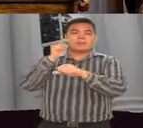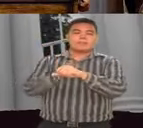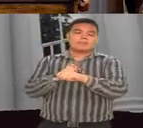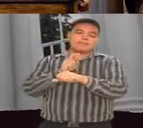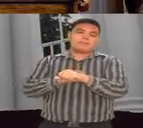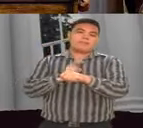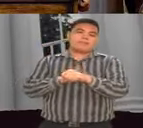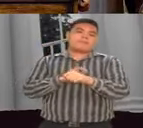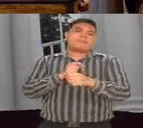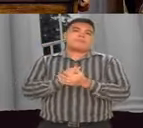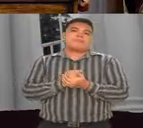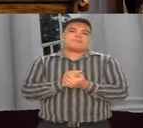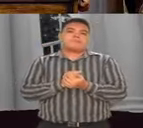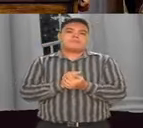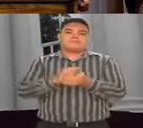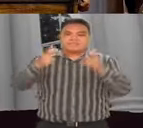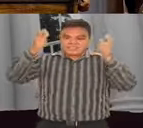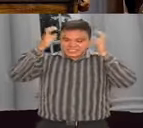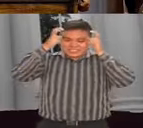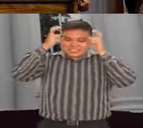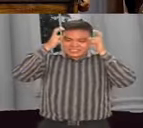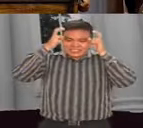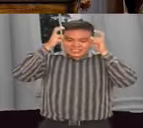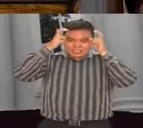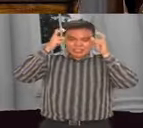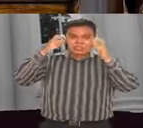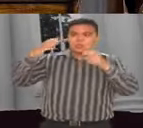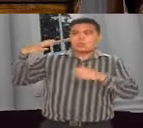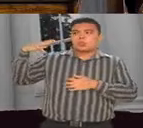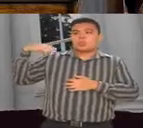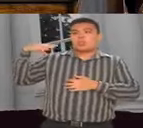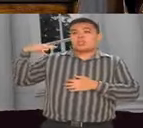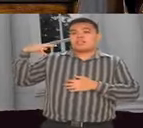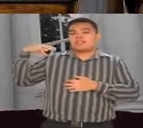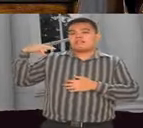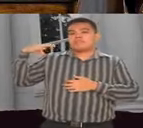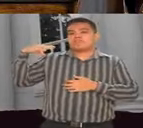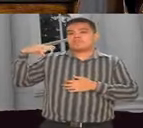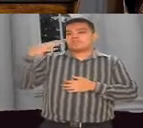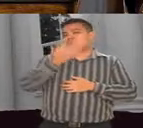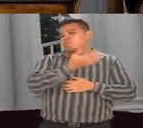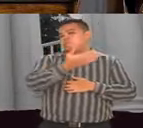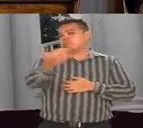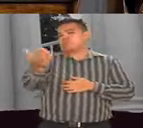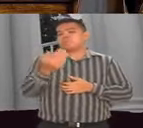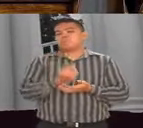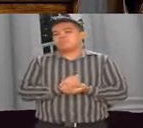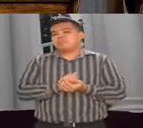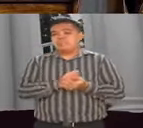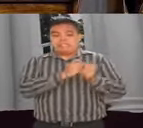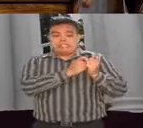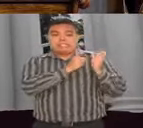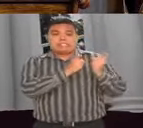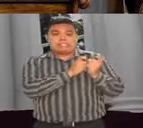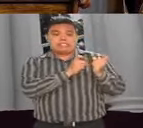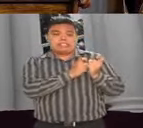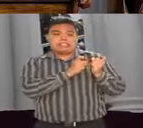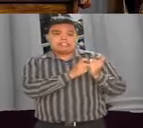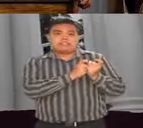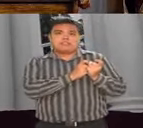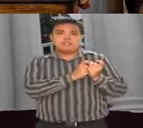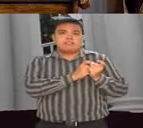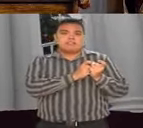possible moment. Satan is just waiting for us. You know what sin is? Sin is